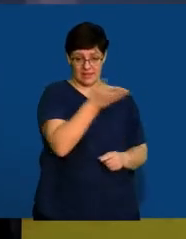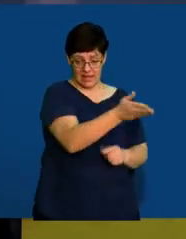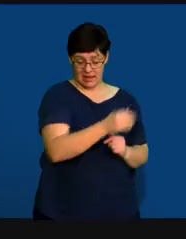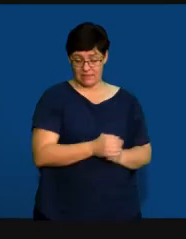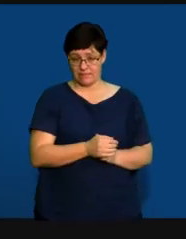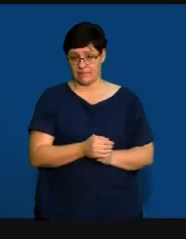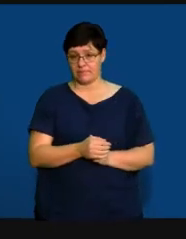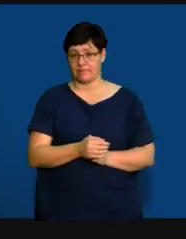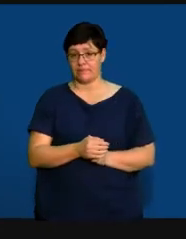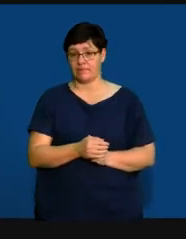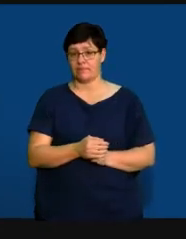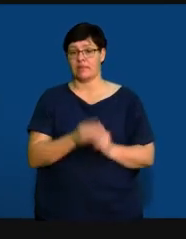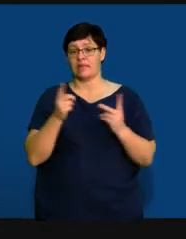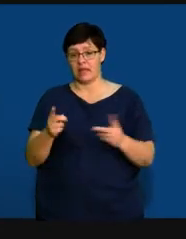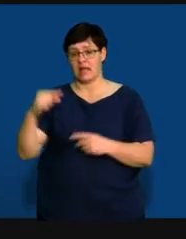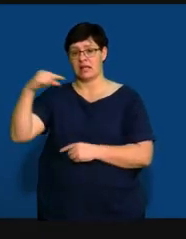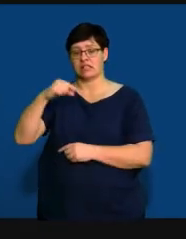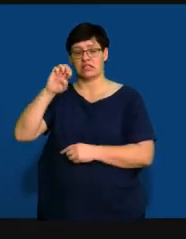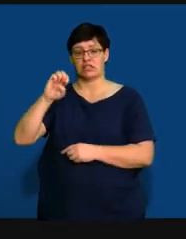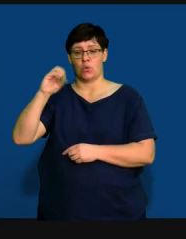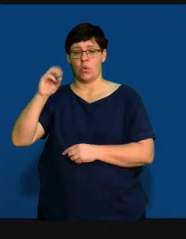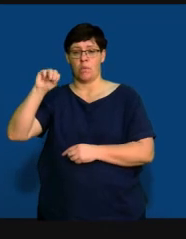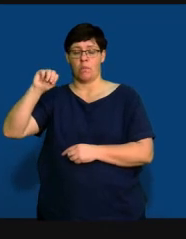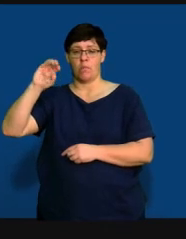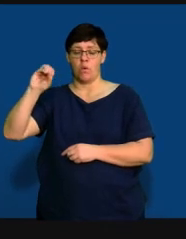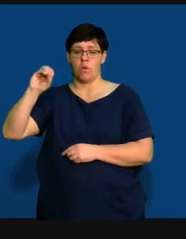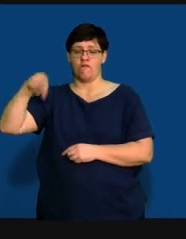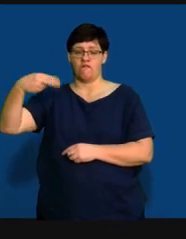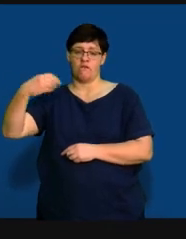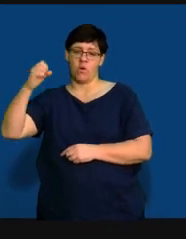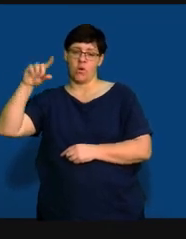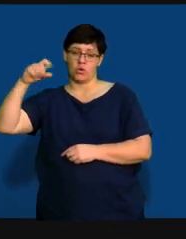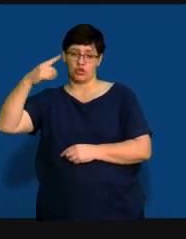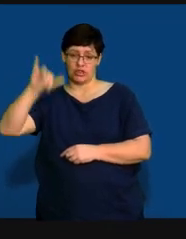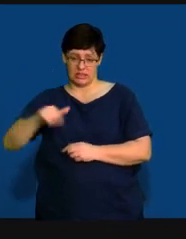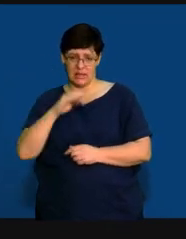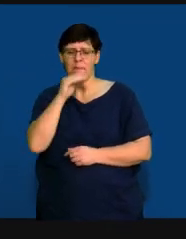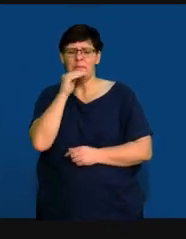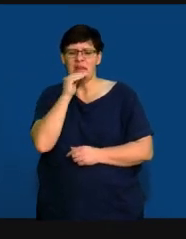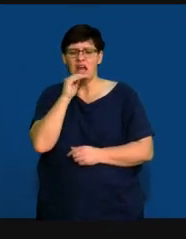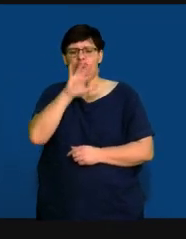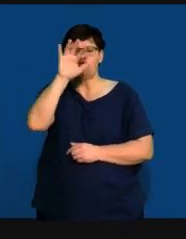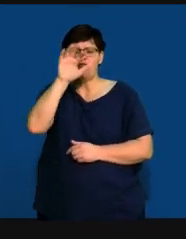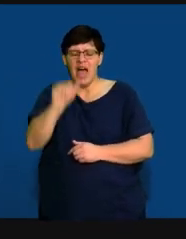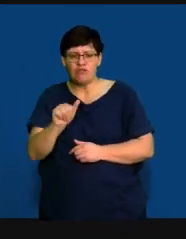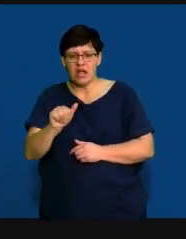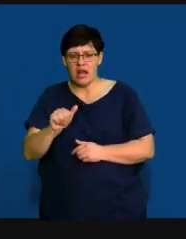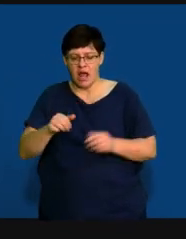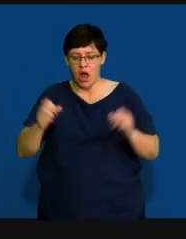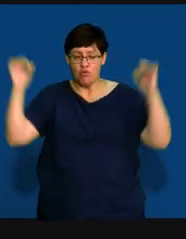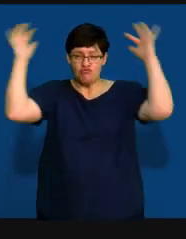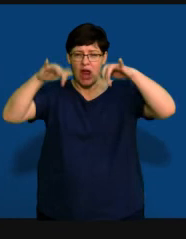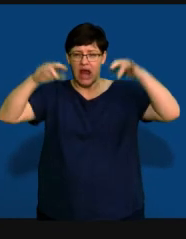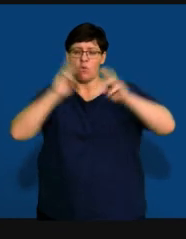section, geomorphology. The geomorphology topics, drainage systems in South Africa, fluvial